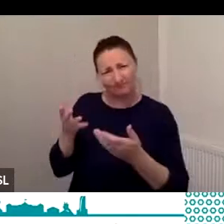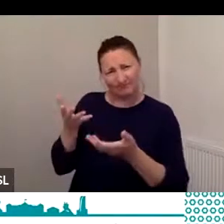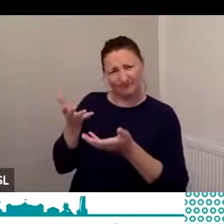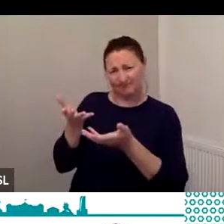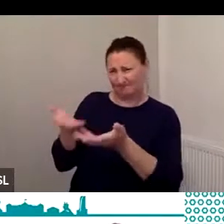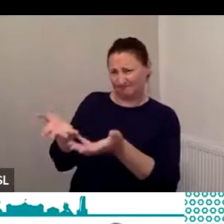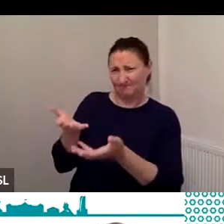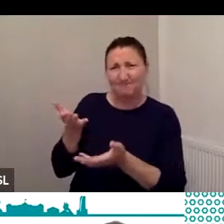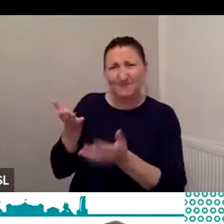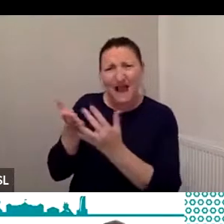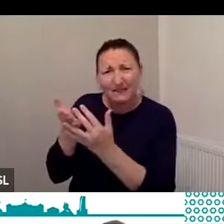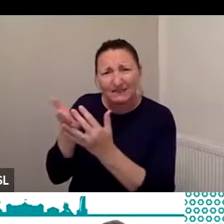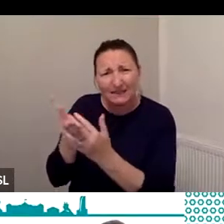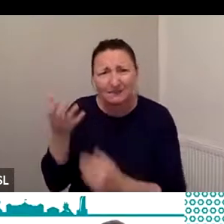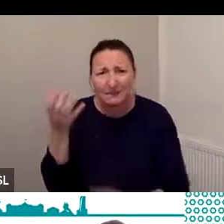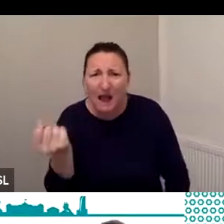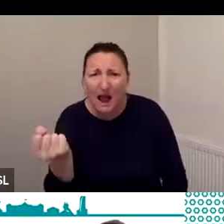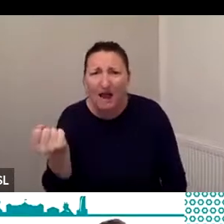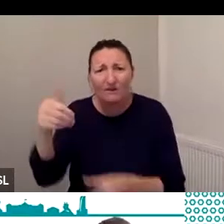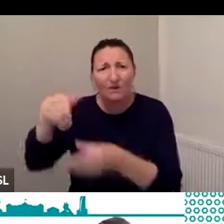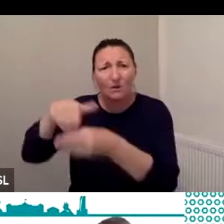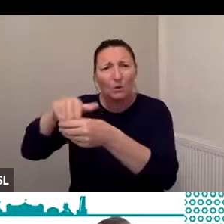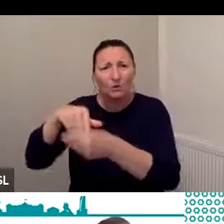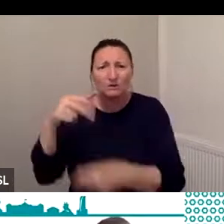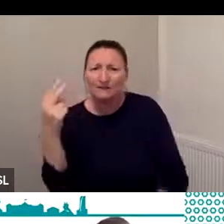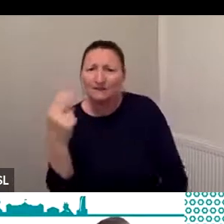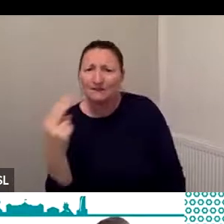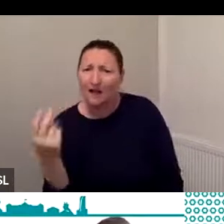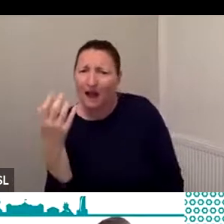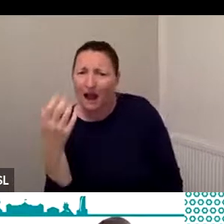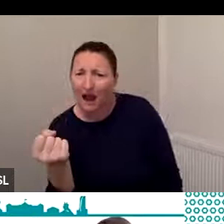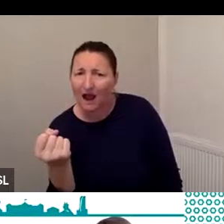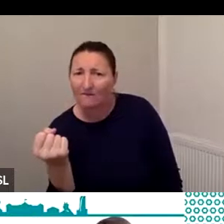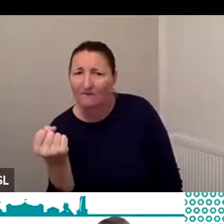understand what some of the barriers to and opportunities for